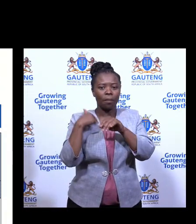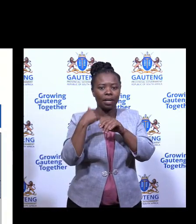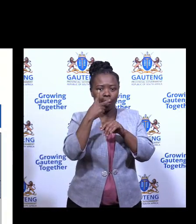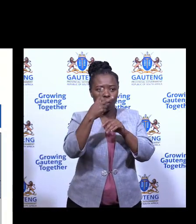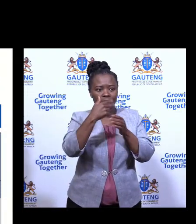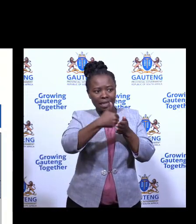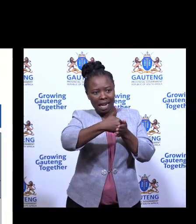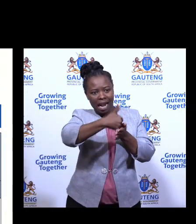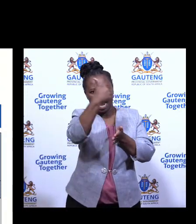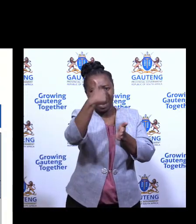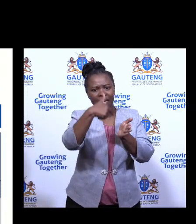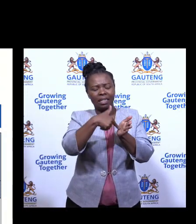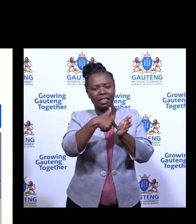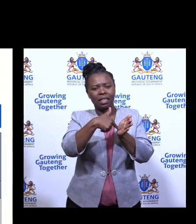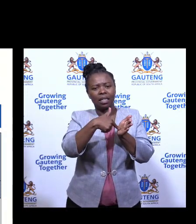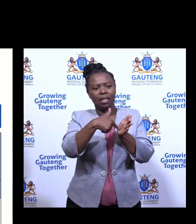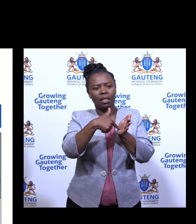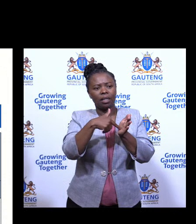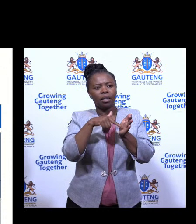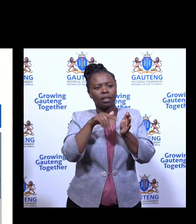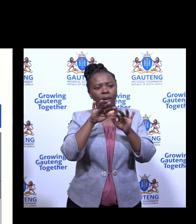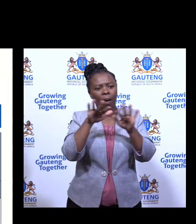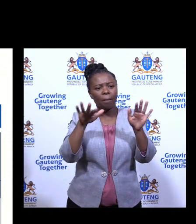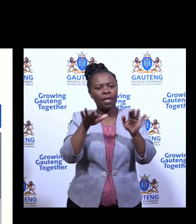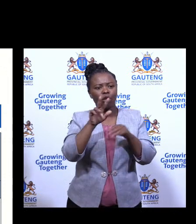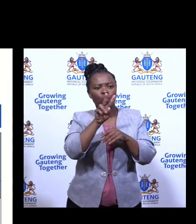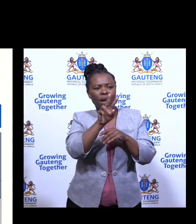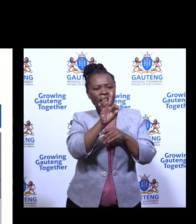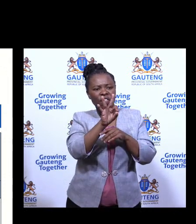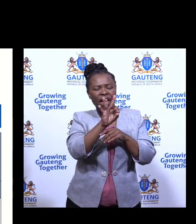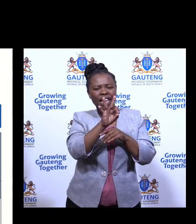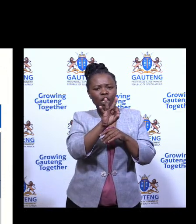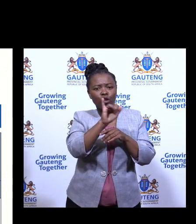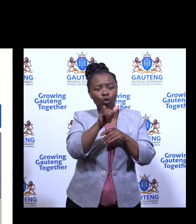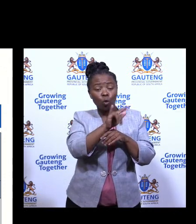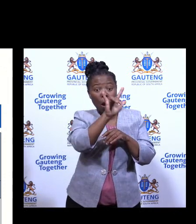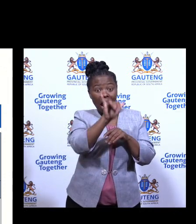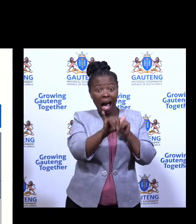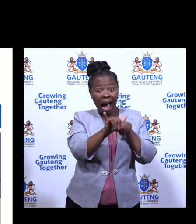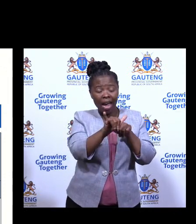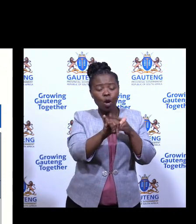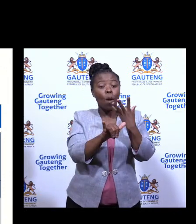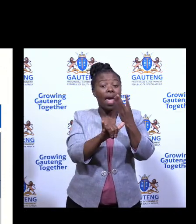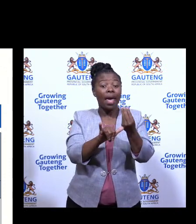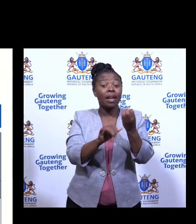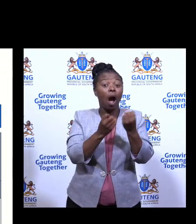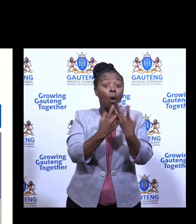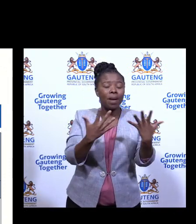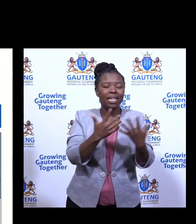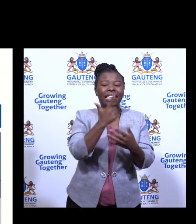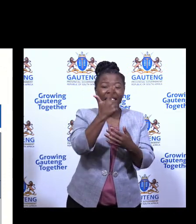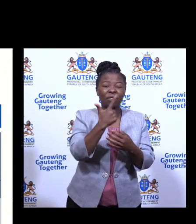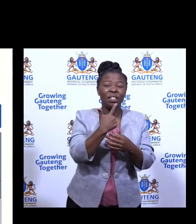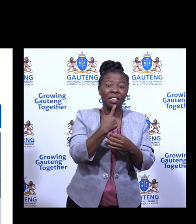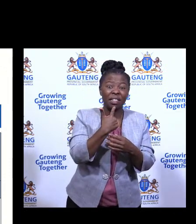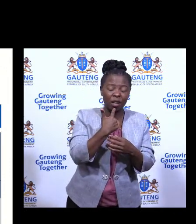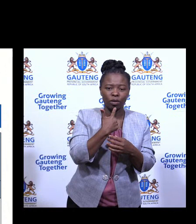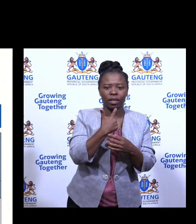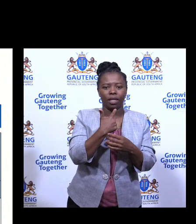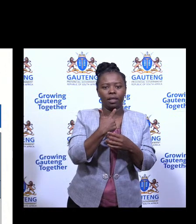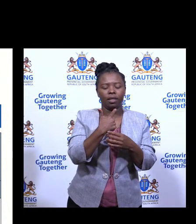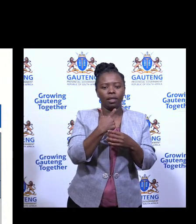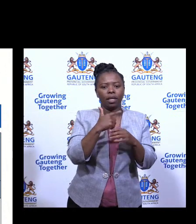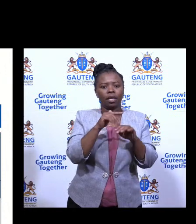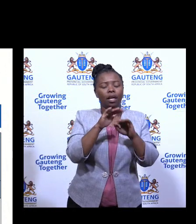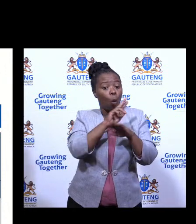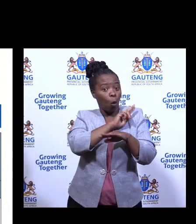slide we presented here publicly of the 23rd of July, we had 7,000 people who were